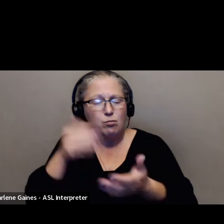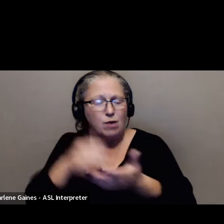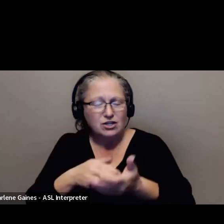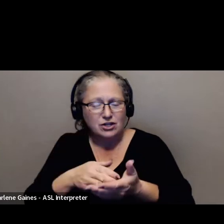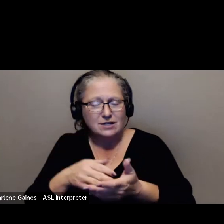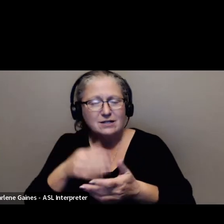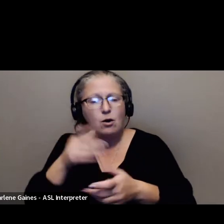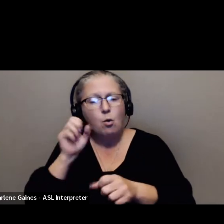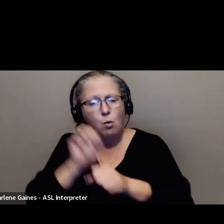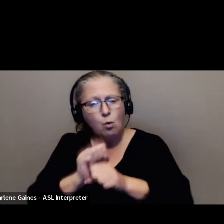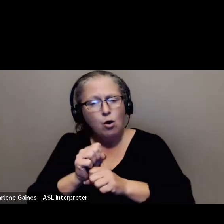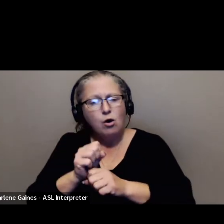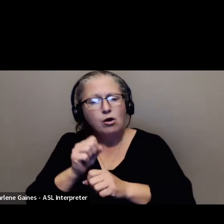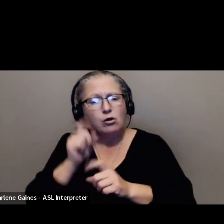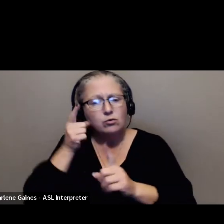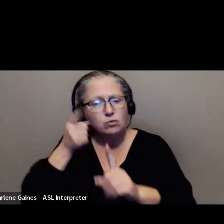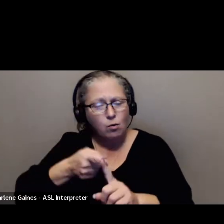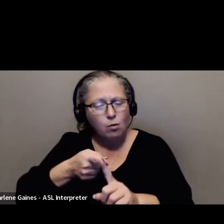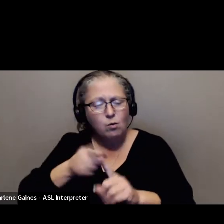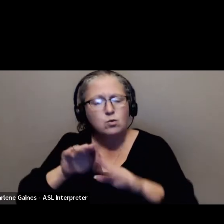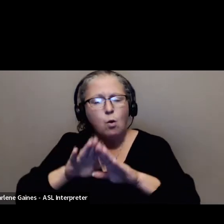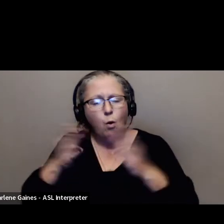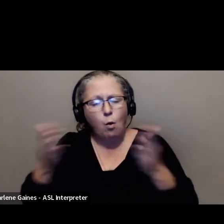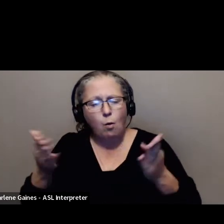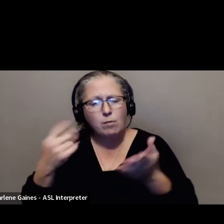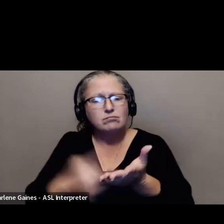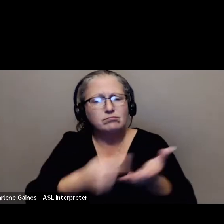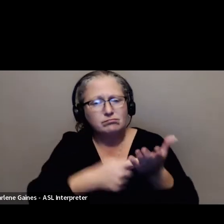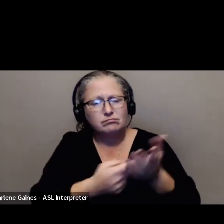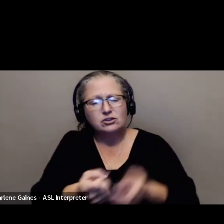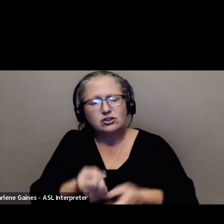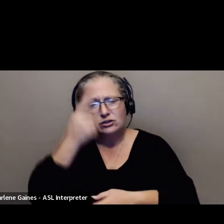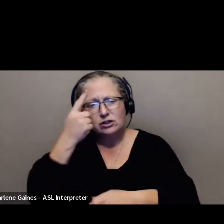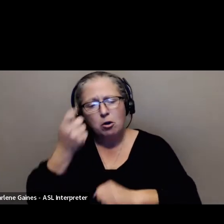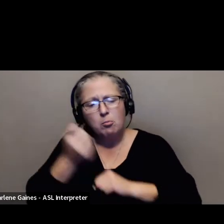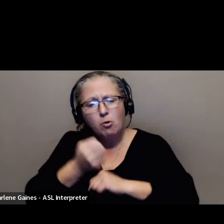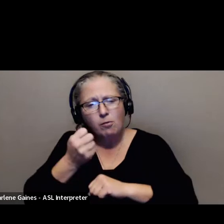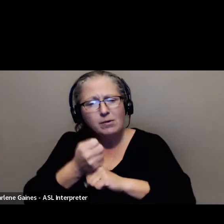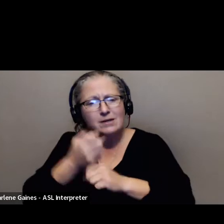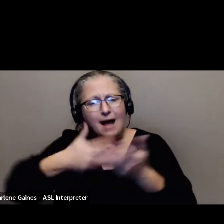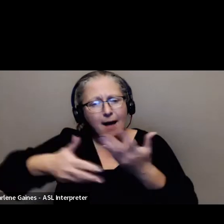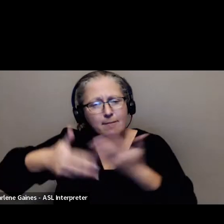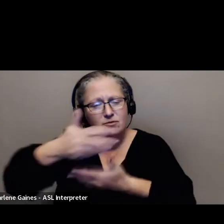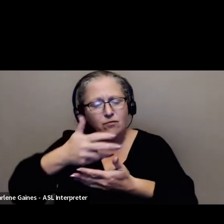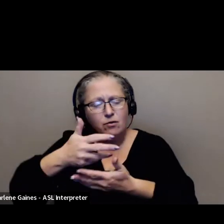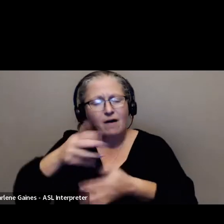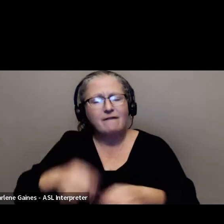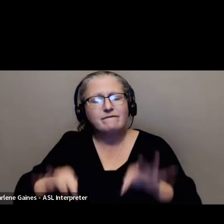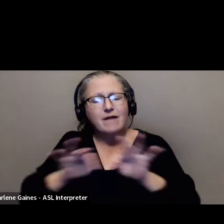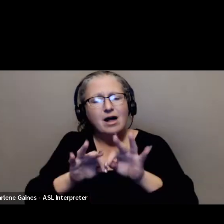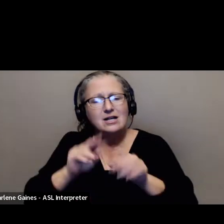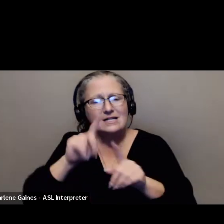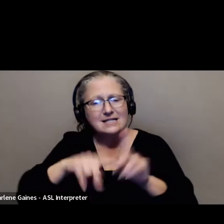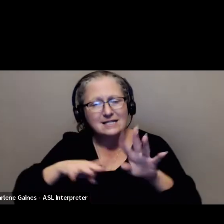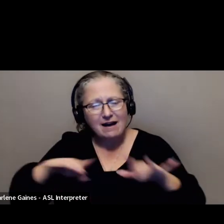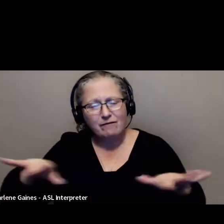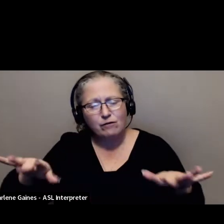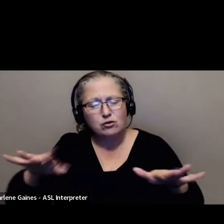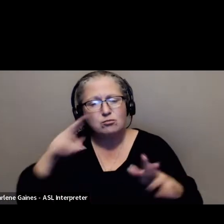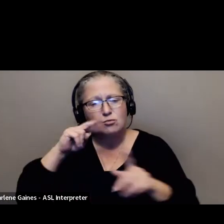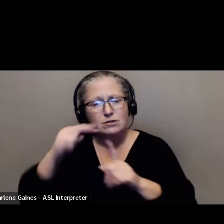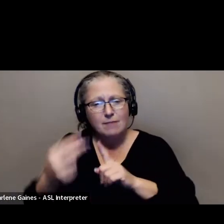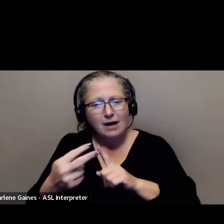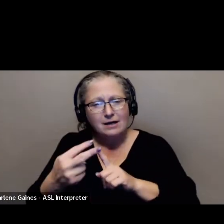us work towards open dialogue and understanding, promoting an atmosphere that values diverse perspectives and upholds